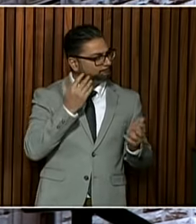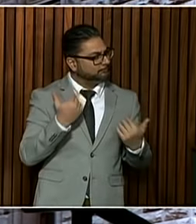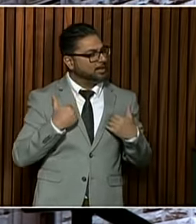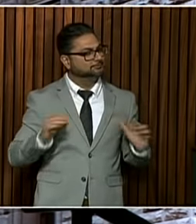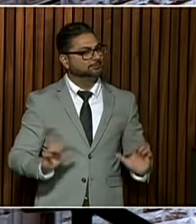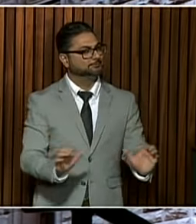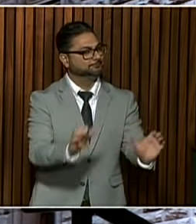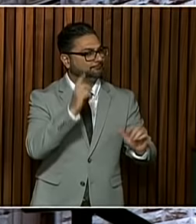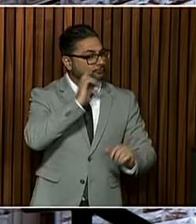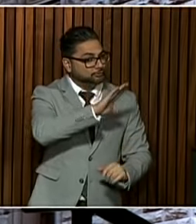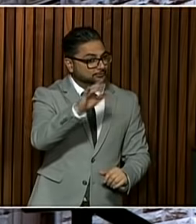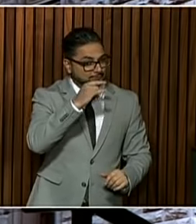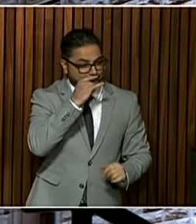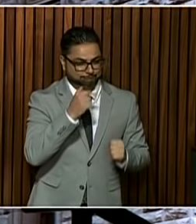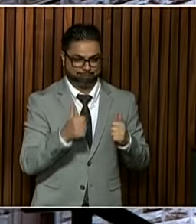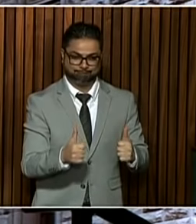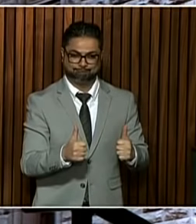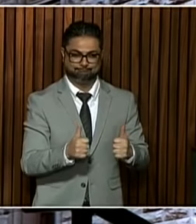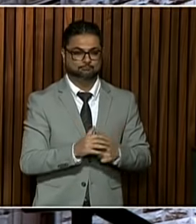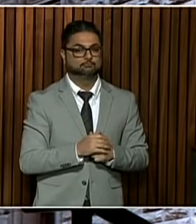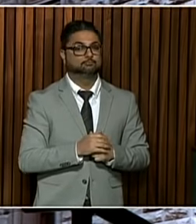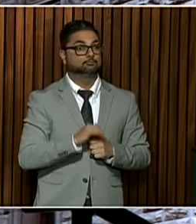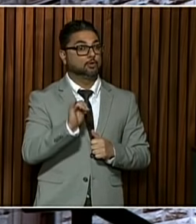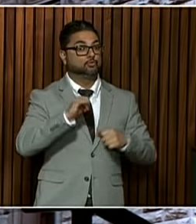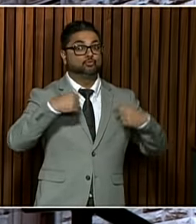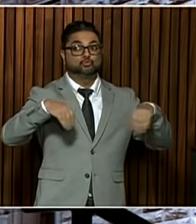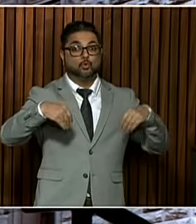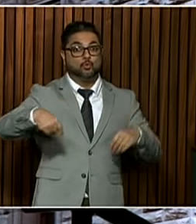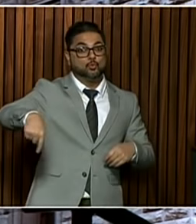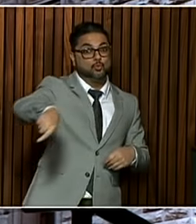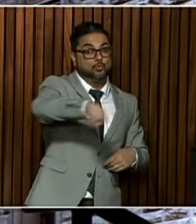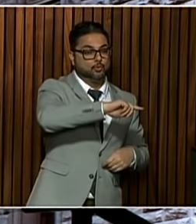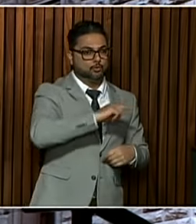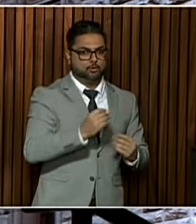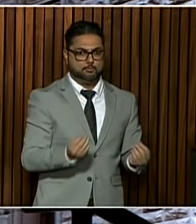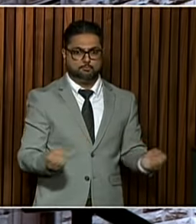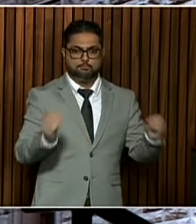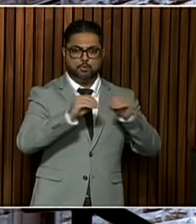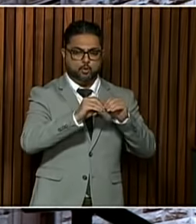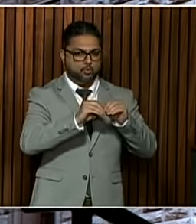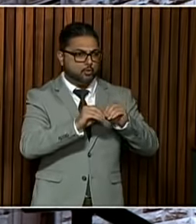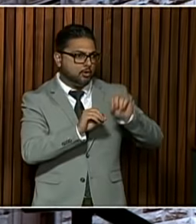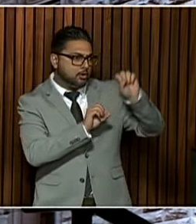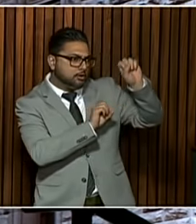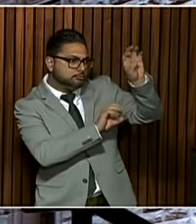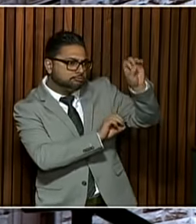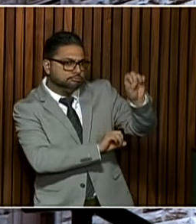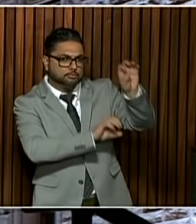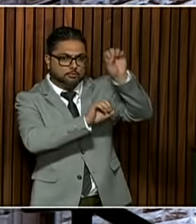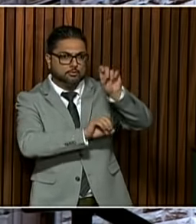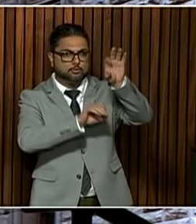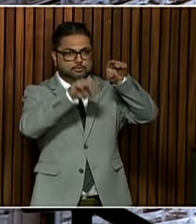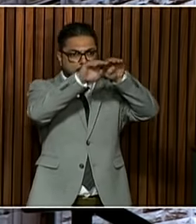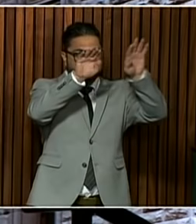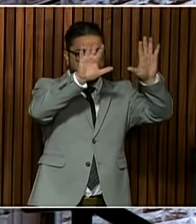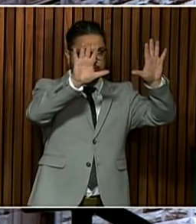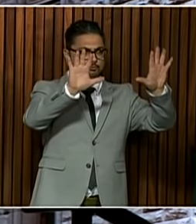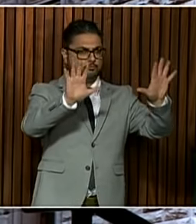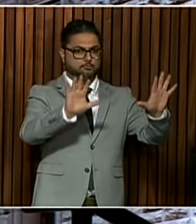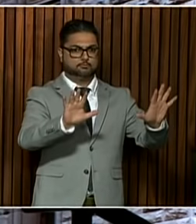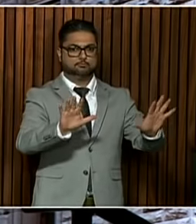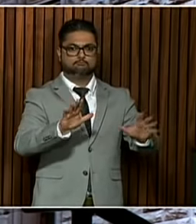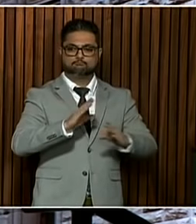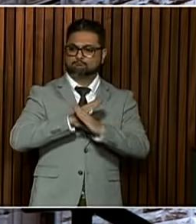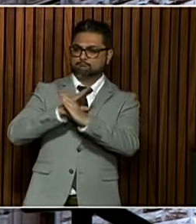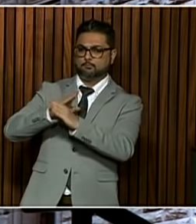protecting their employees and the shoppers, that they get what they need when they need to get it in a safe and a timely way